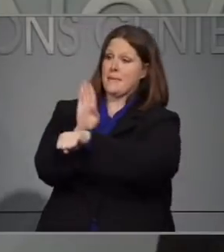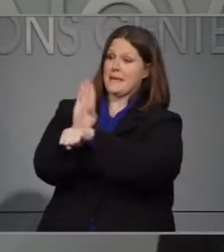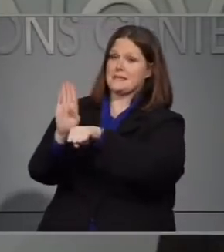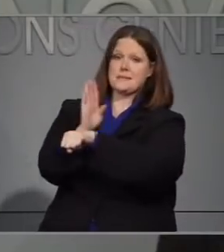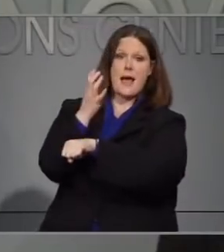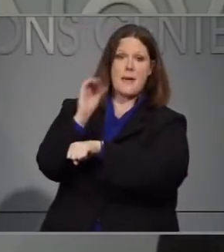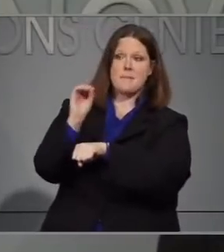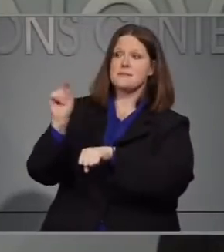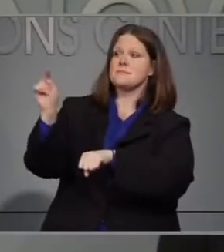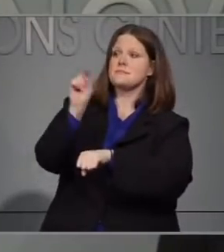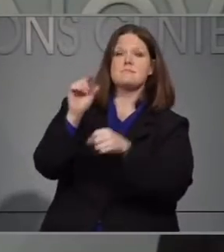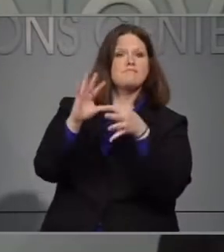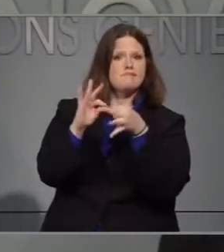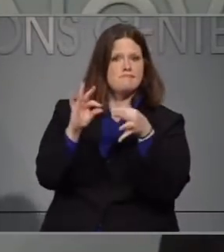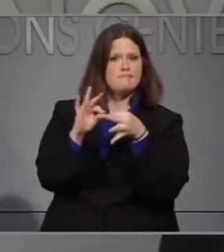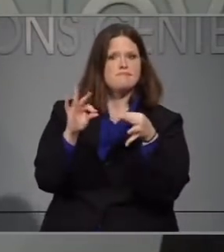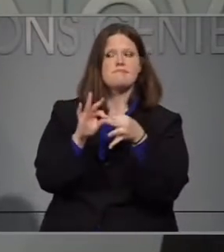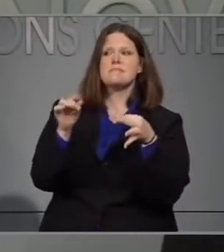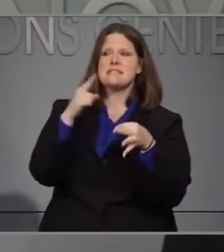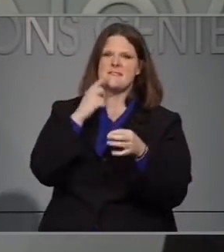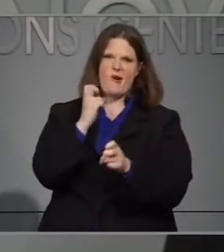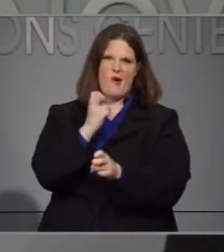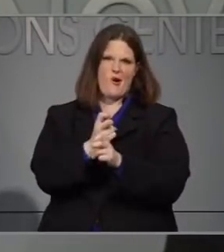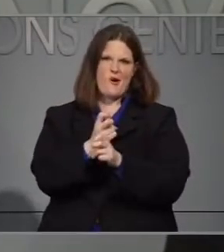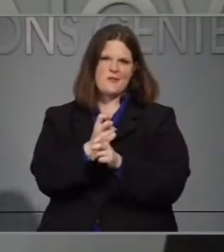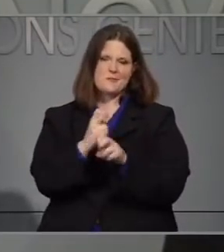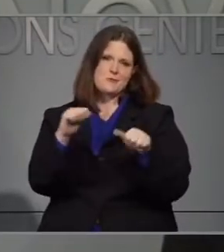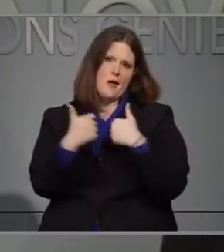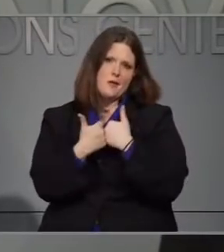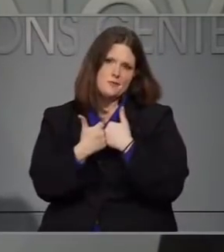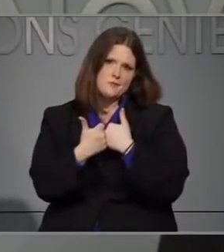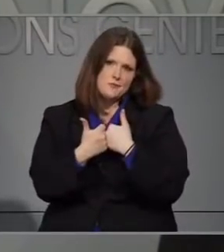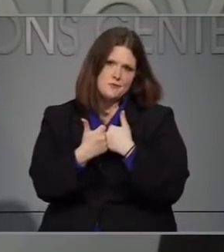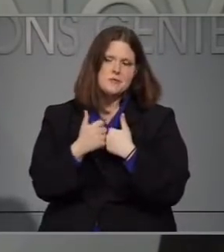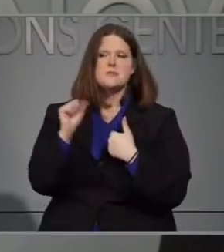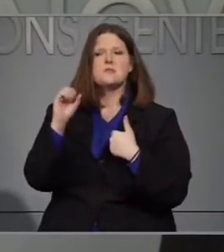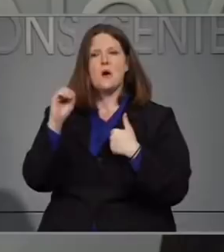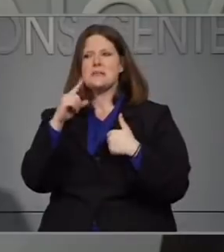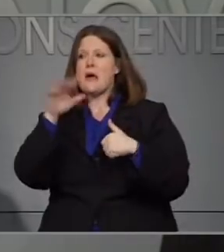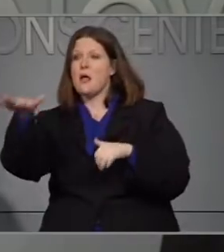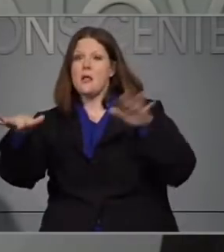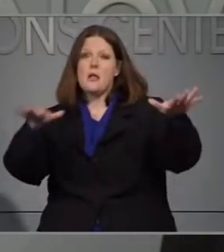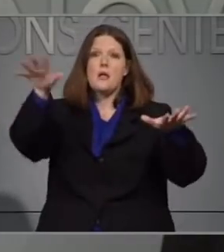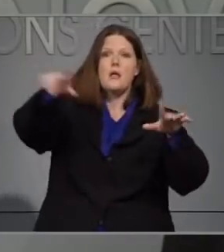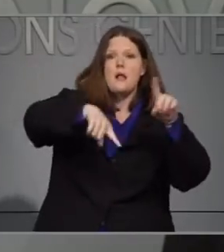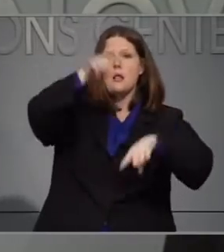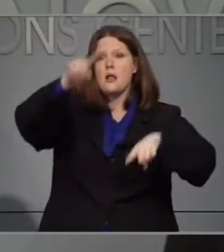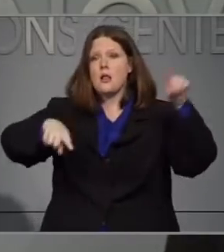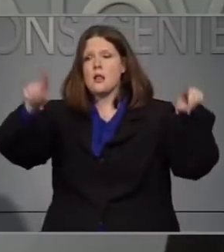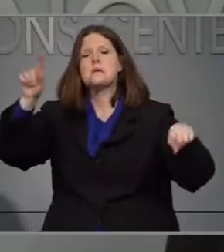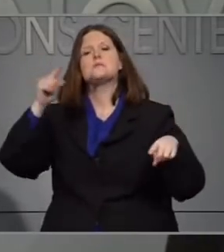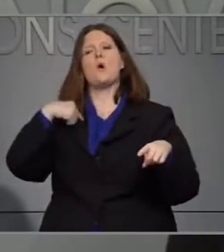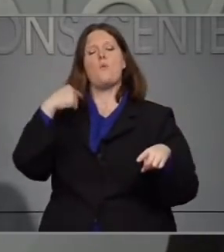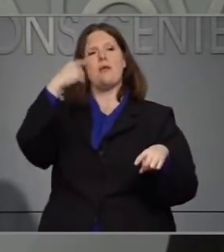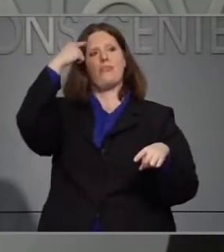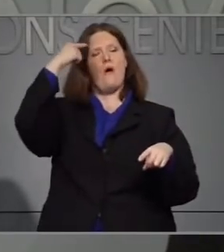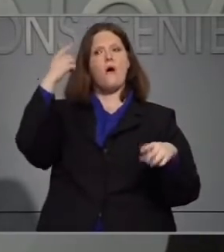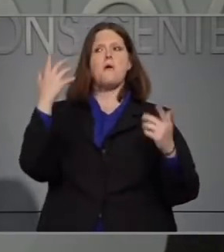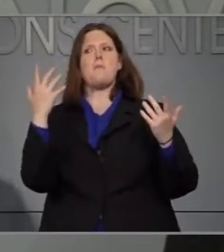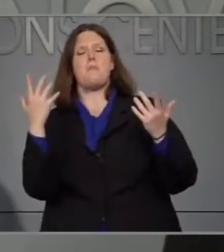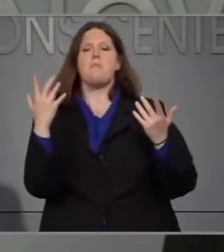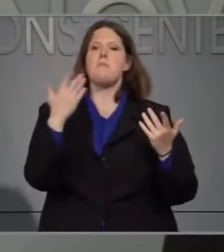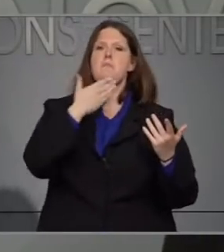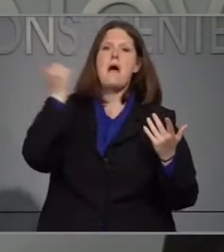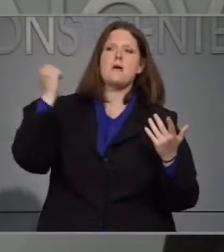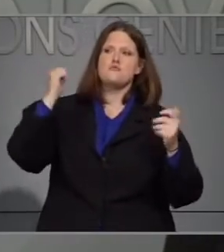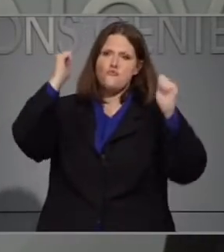a patchwork of different actions is really challenging for folks. So thinking about something statewide is a thing that's under